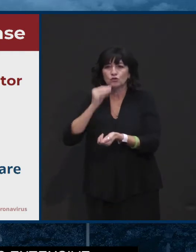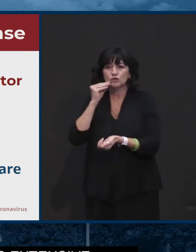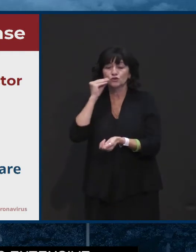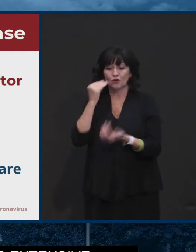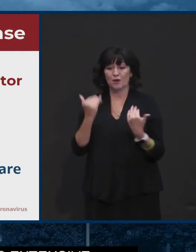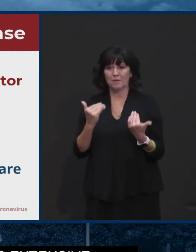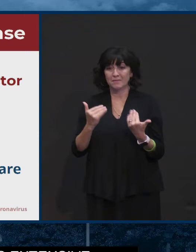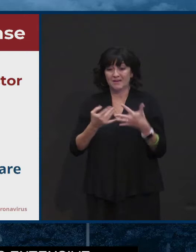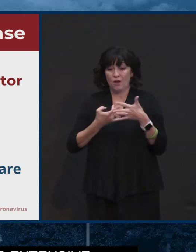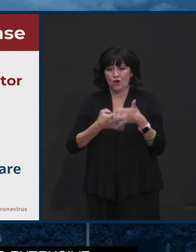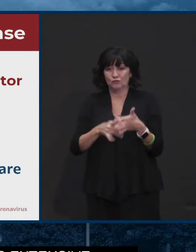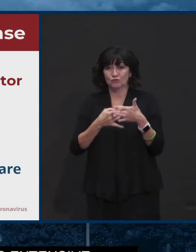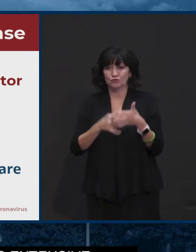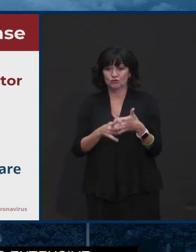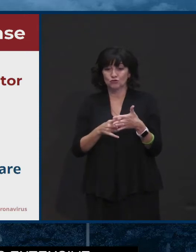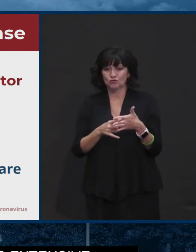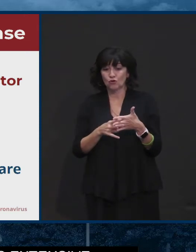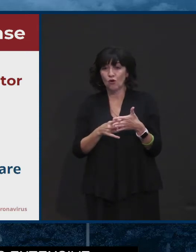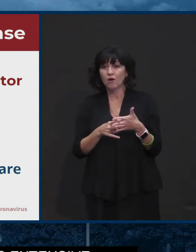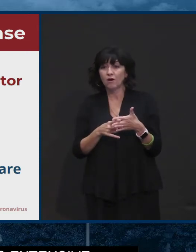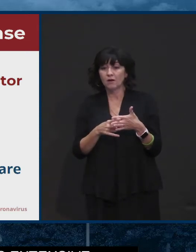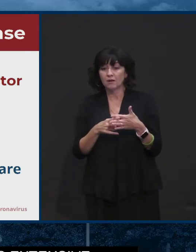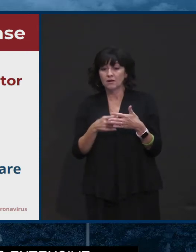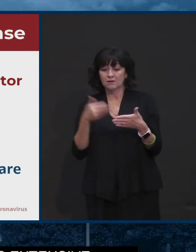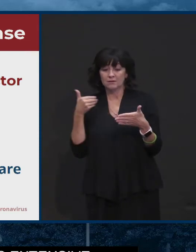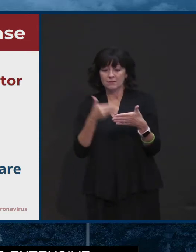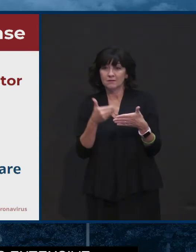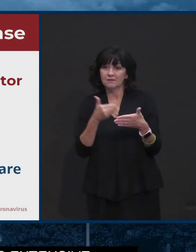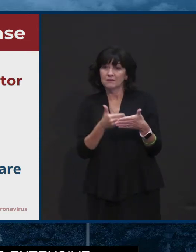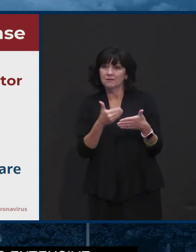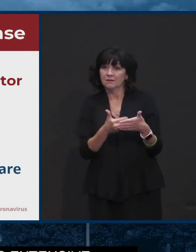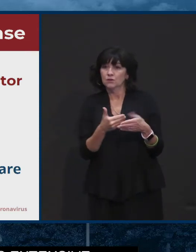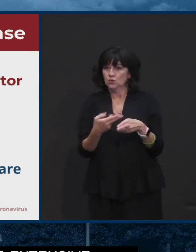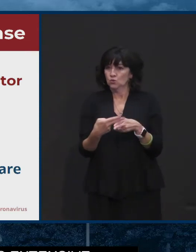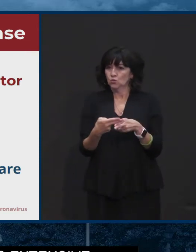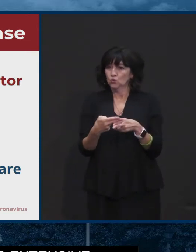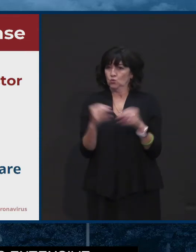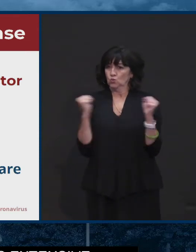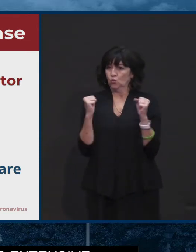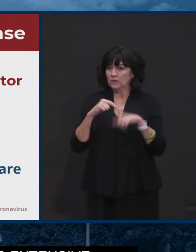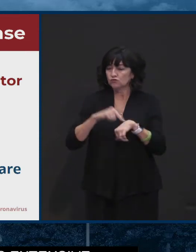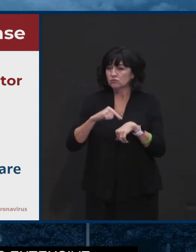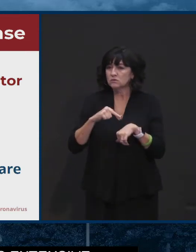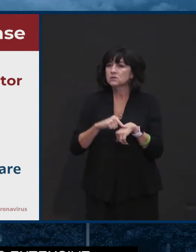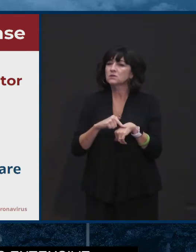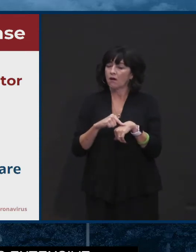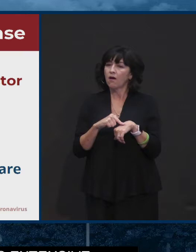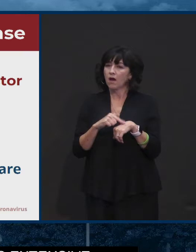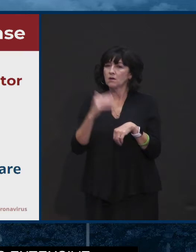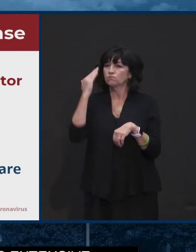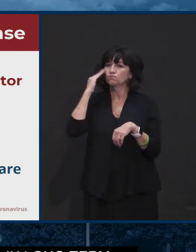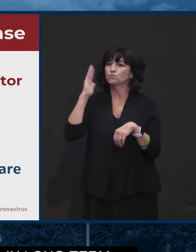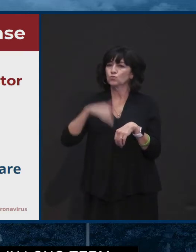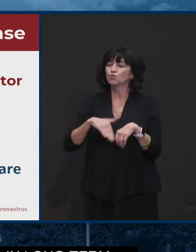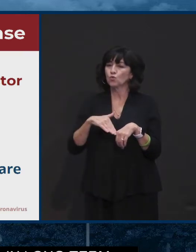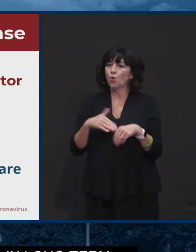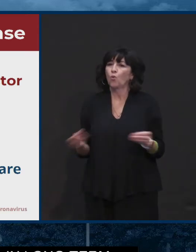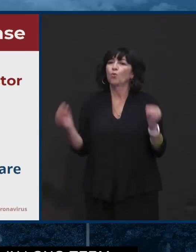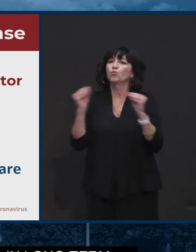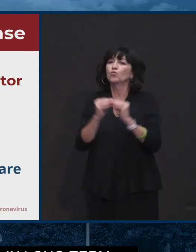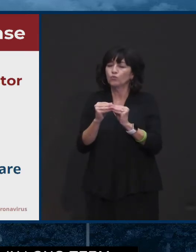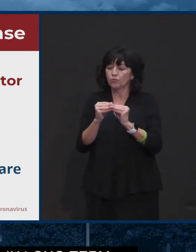was a recommendation of the Pandemic Resurgence Advisory Committee, and directly from our long-term care facility